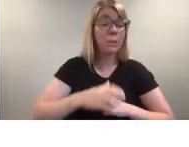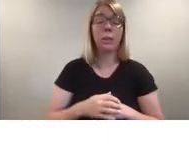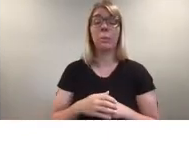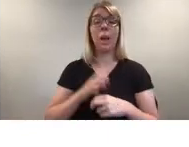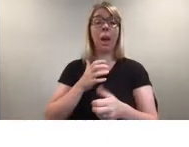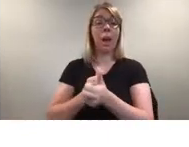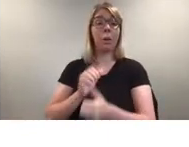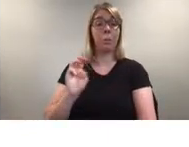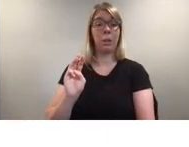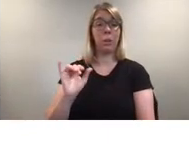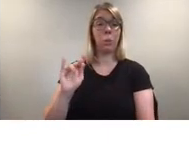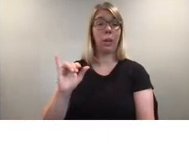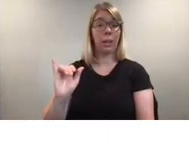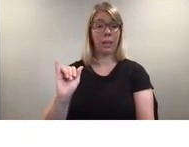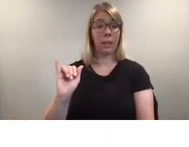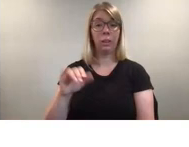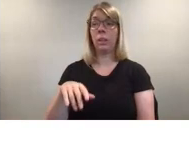histories, podcast episodes,